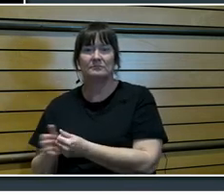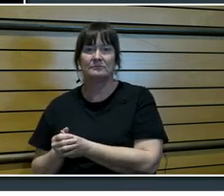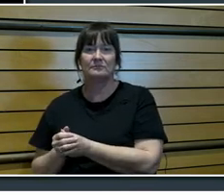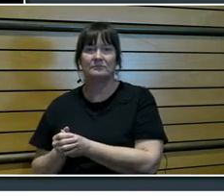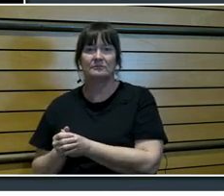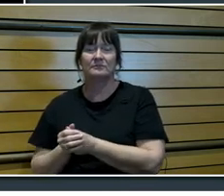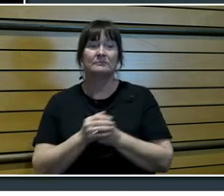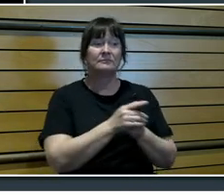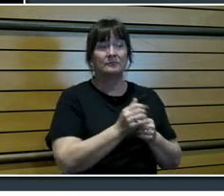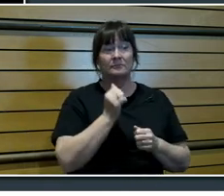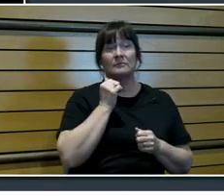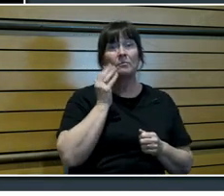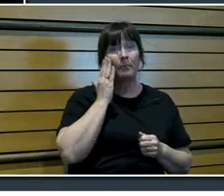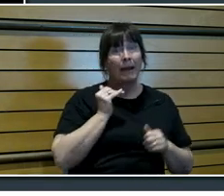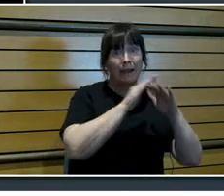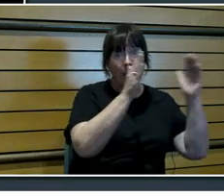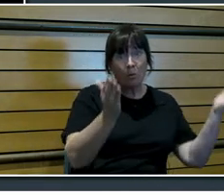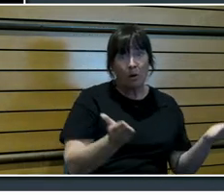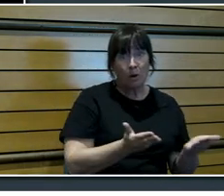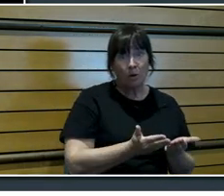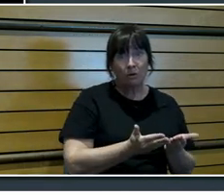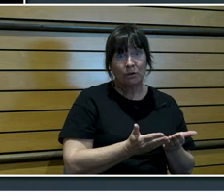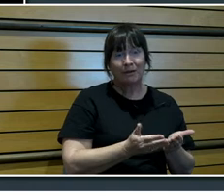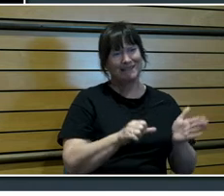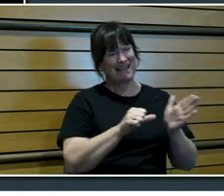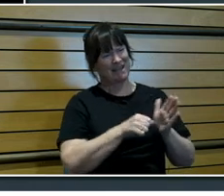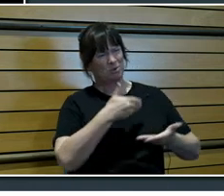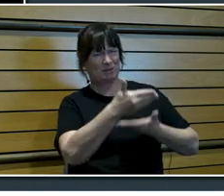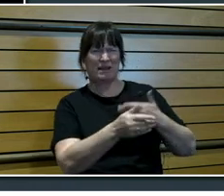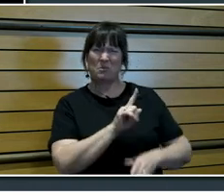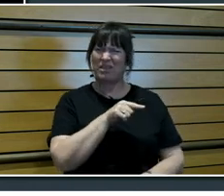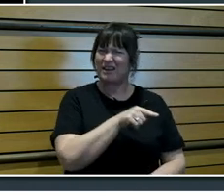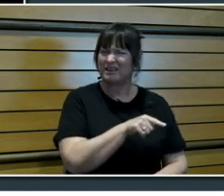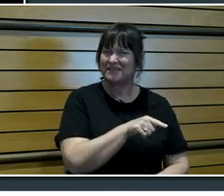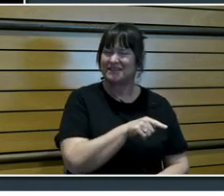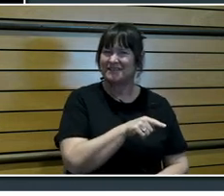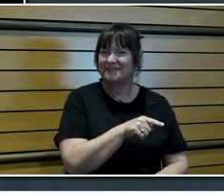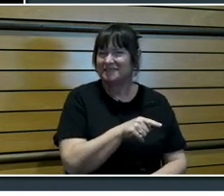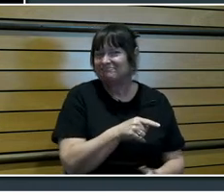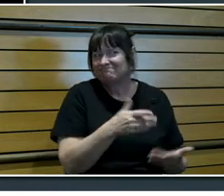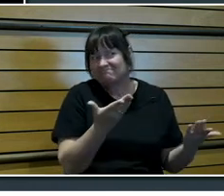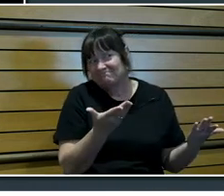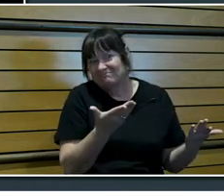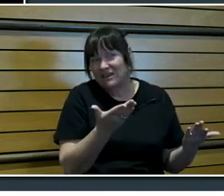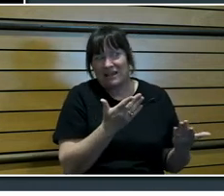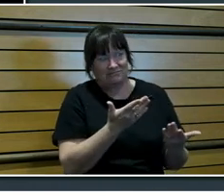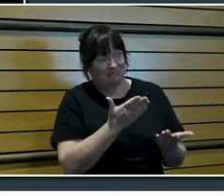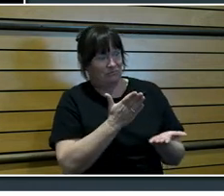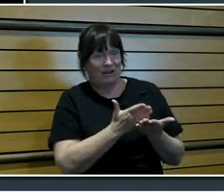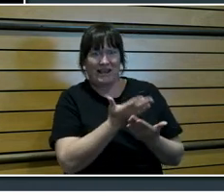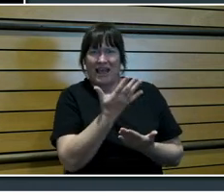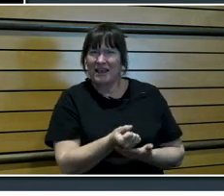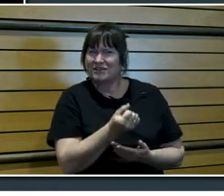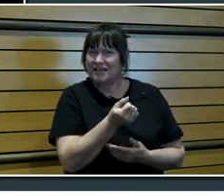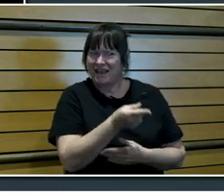Te Ao Pākehā is very difficult for me to define. I don't even know if there is such a thing.